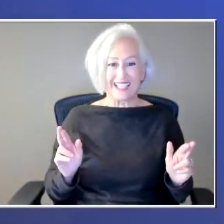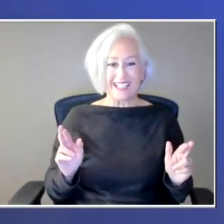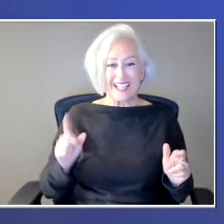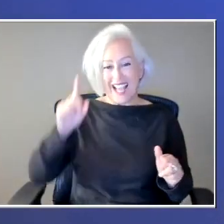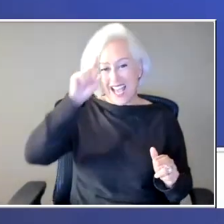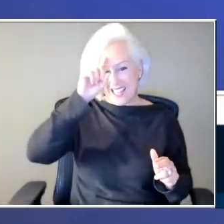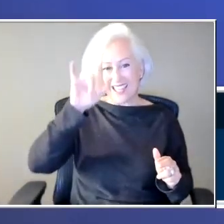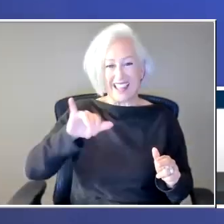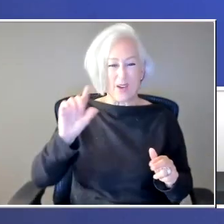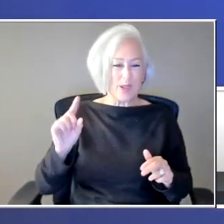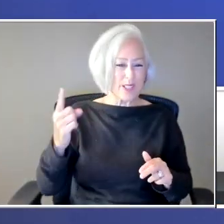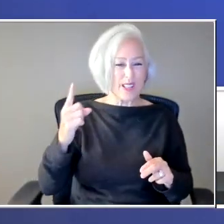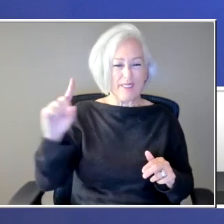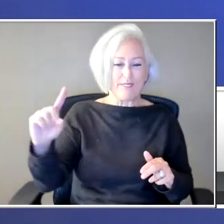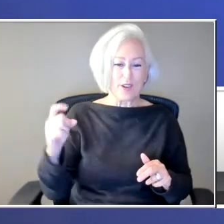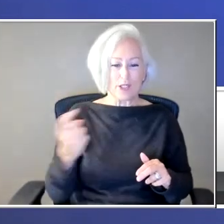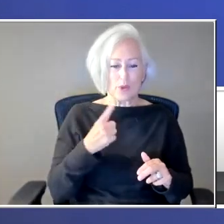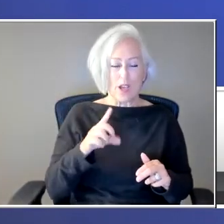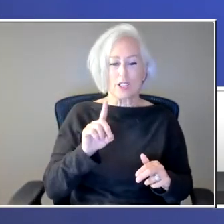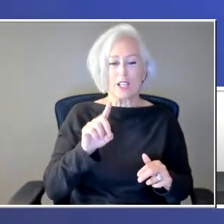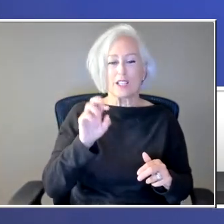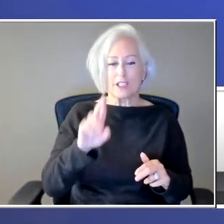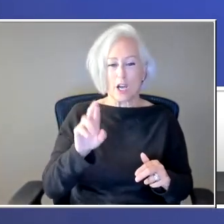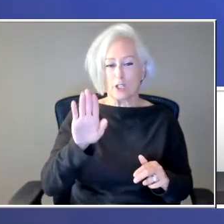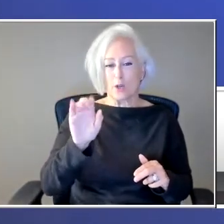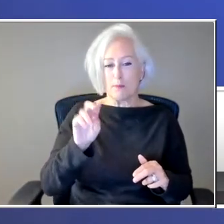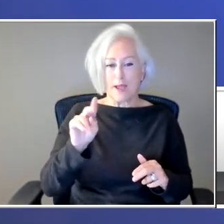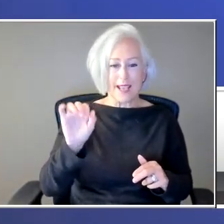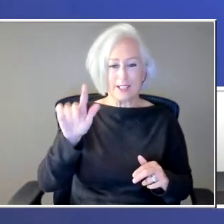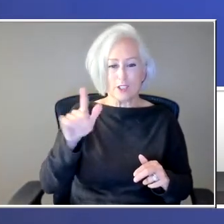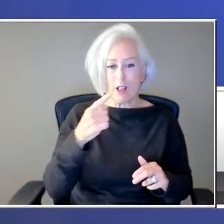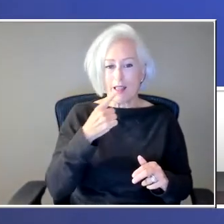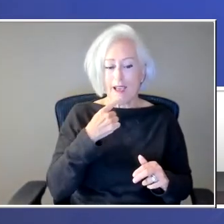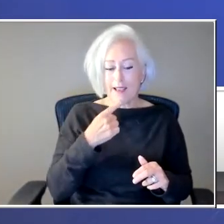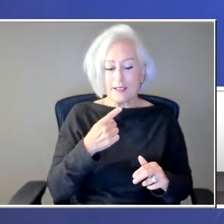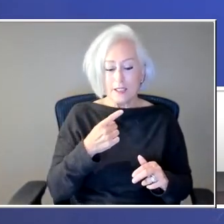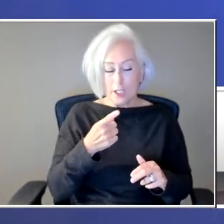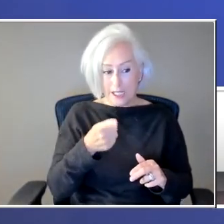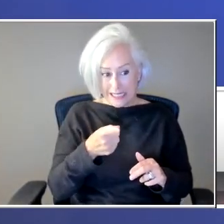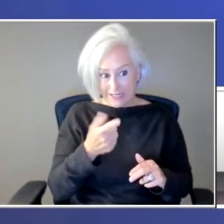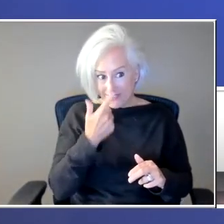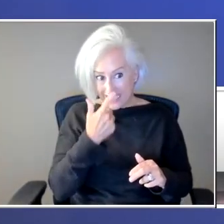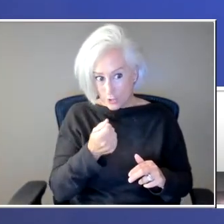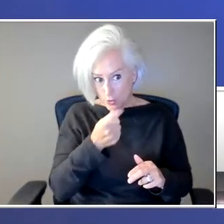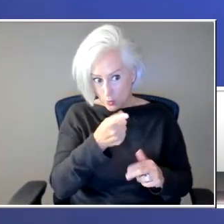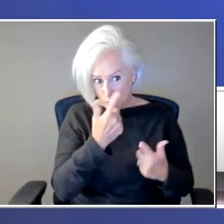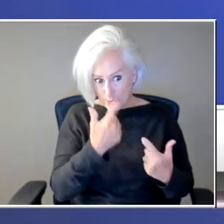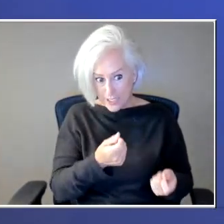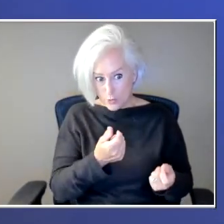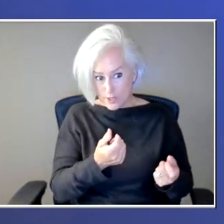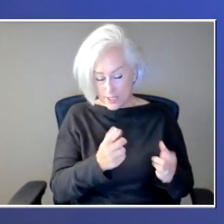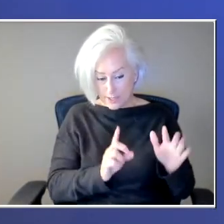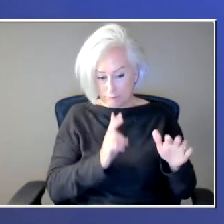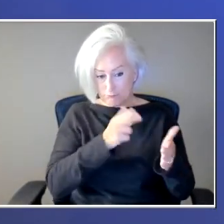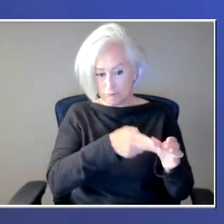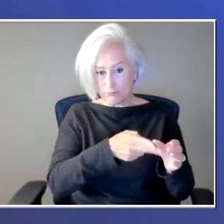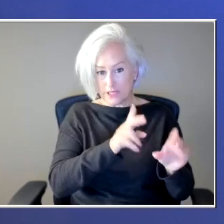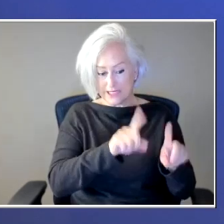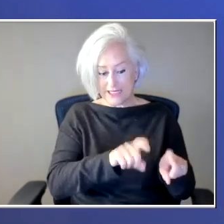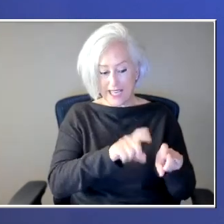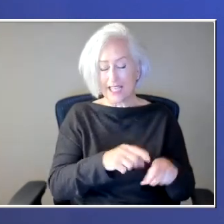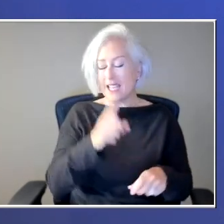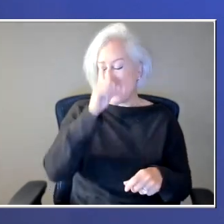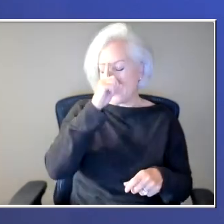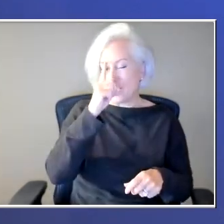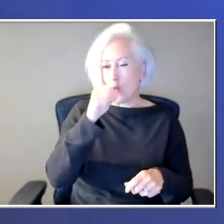first questions Dr. Banzel had asked me was, if anything ever comes up, would you be interested? And I think about a year or a year and a half went